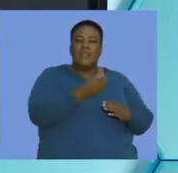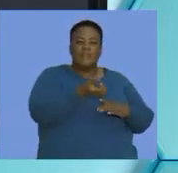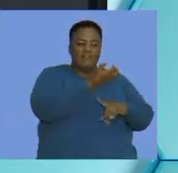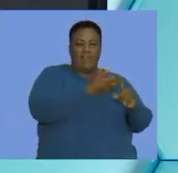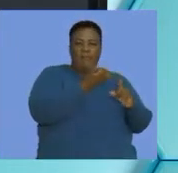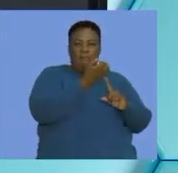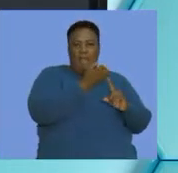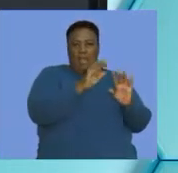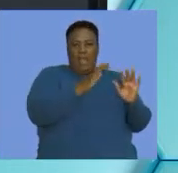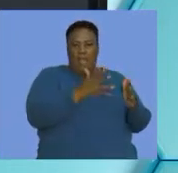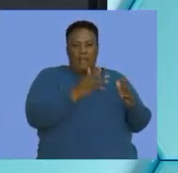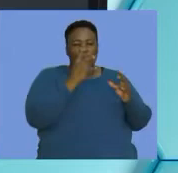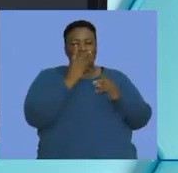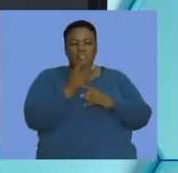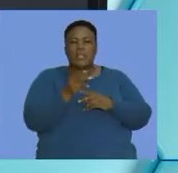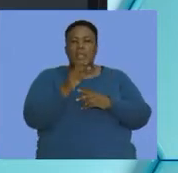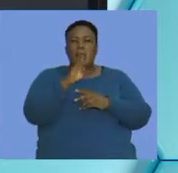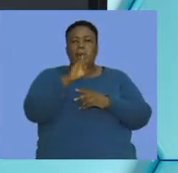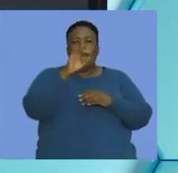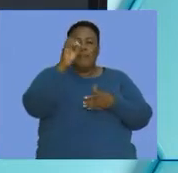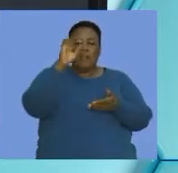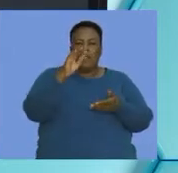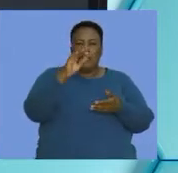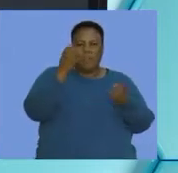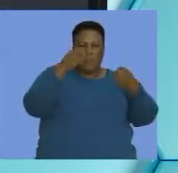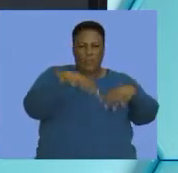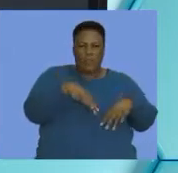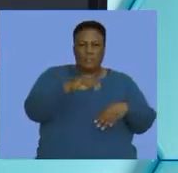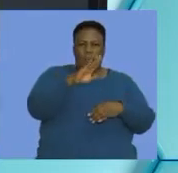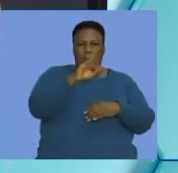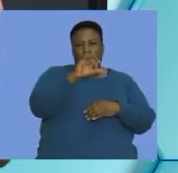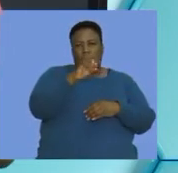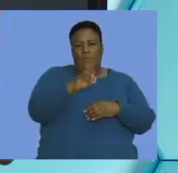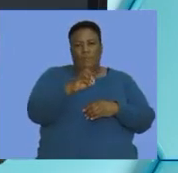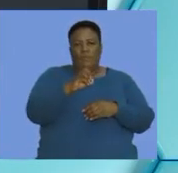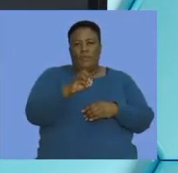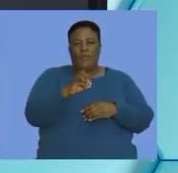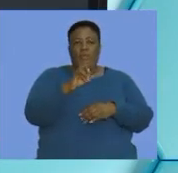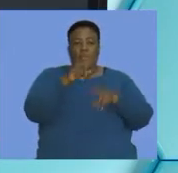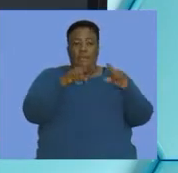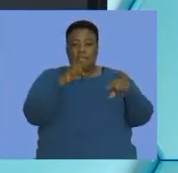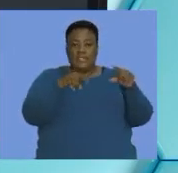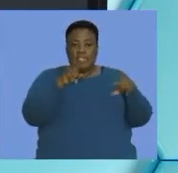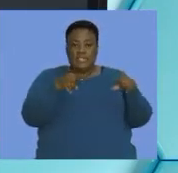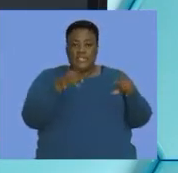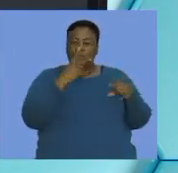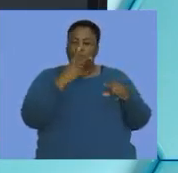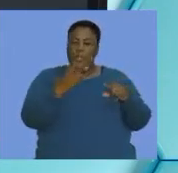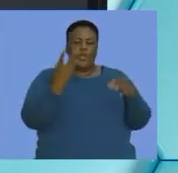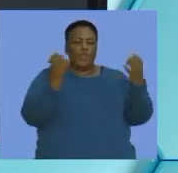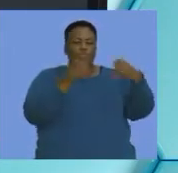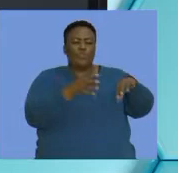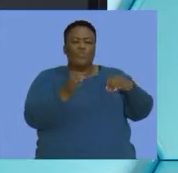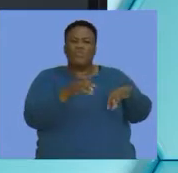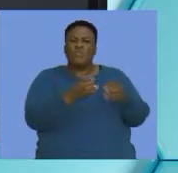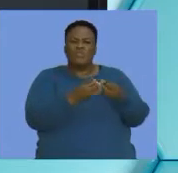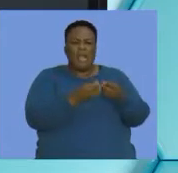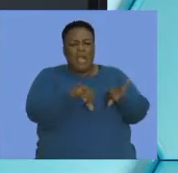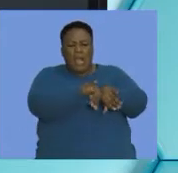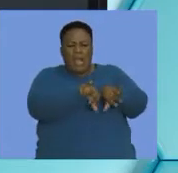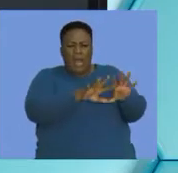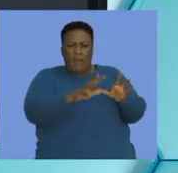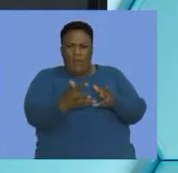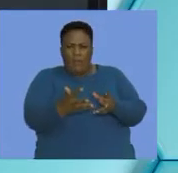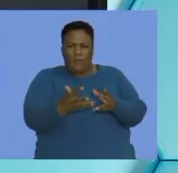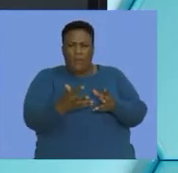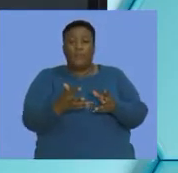at loss of biodiversity. We spent some time looking at solid waste disposal. We've looked at the different types of solid waste,